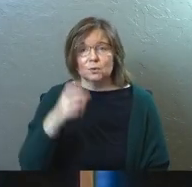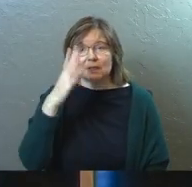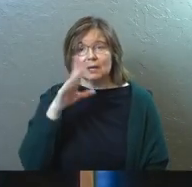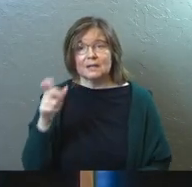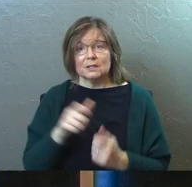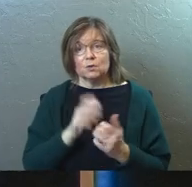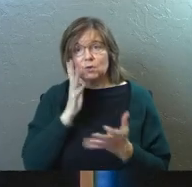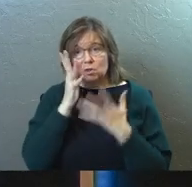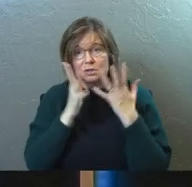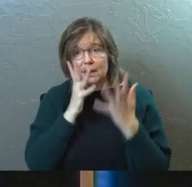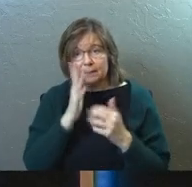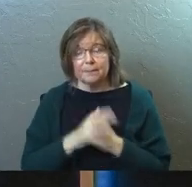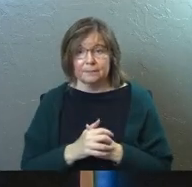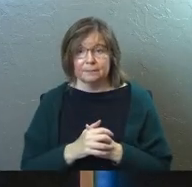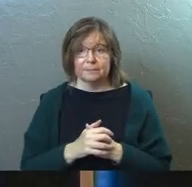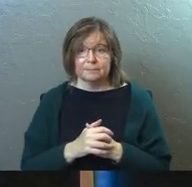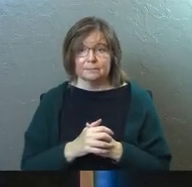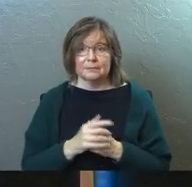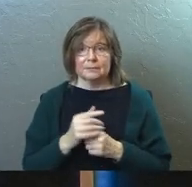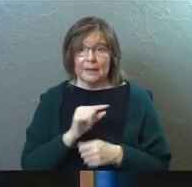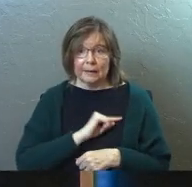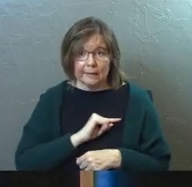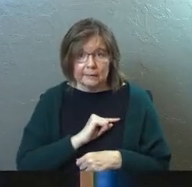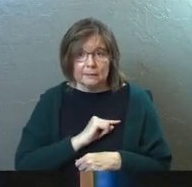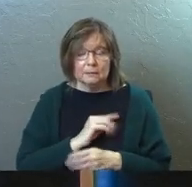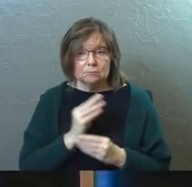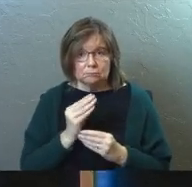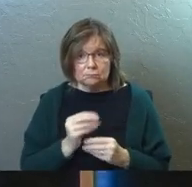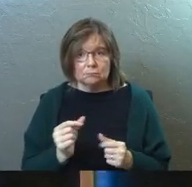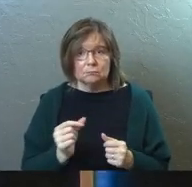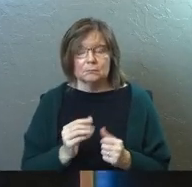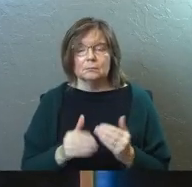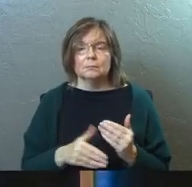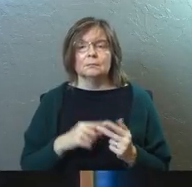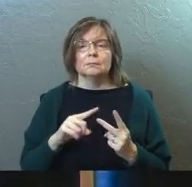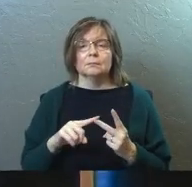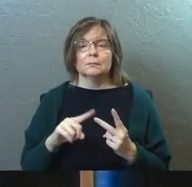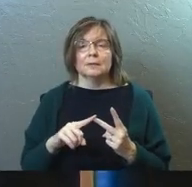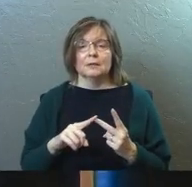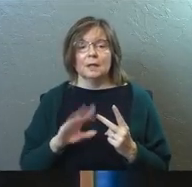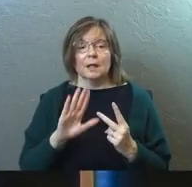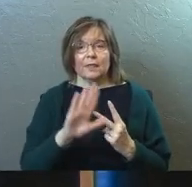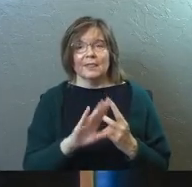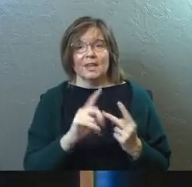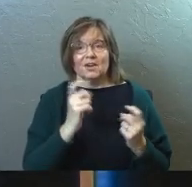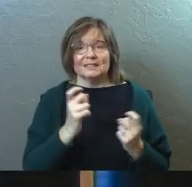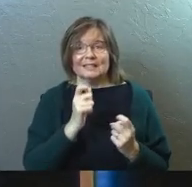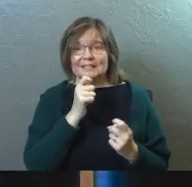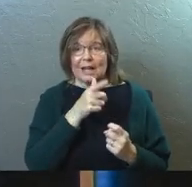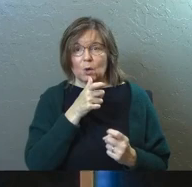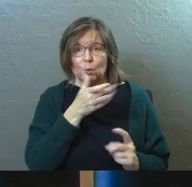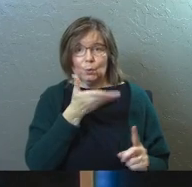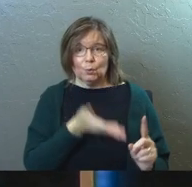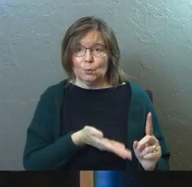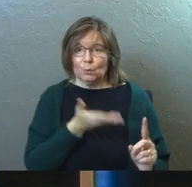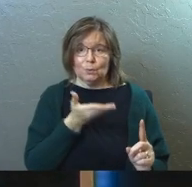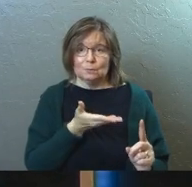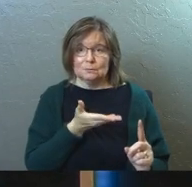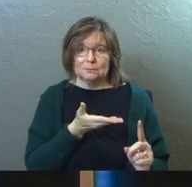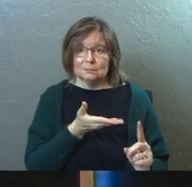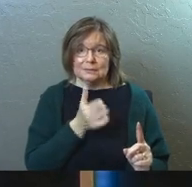God to deal with your shame, deal with your guilt. Next, their sin is not who they are.